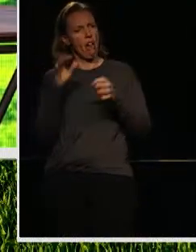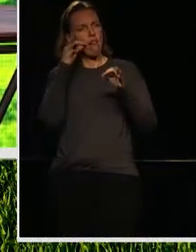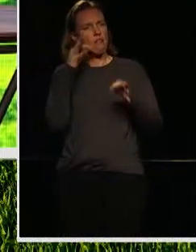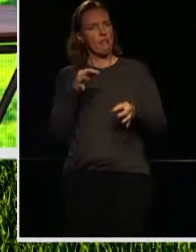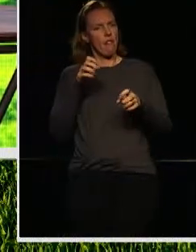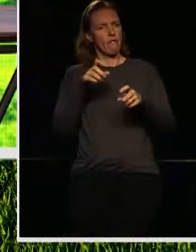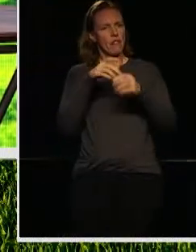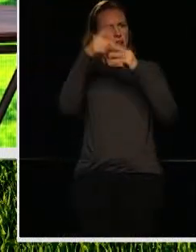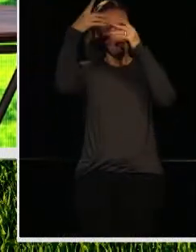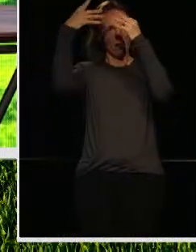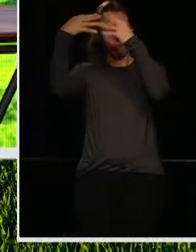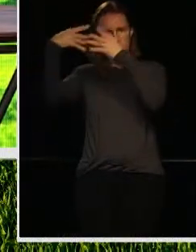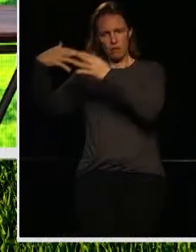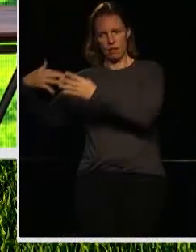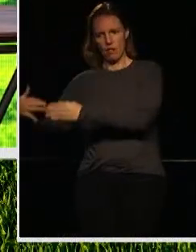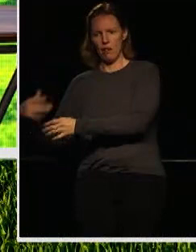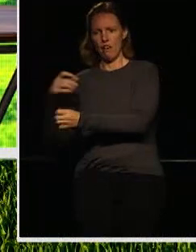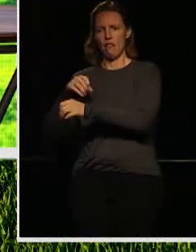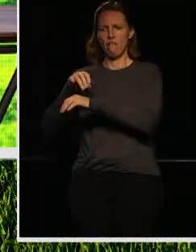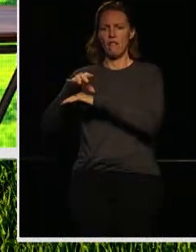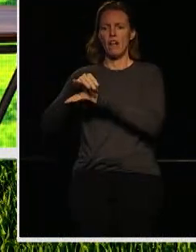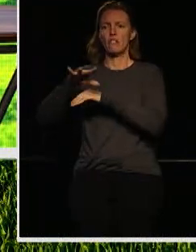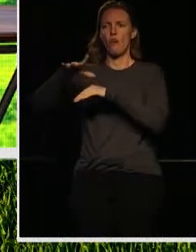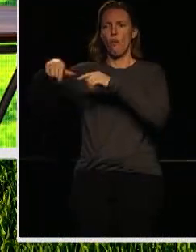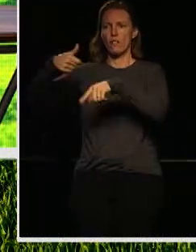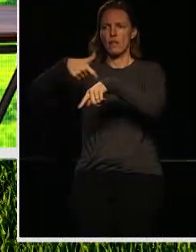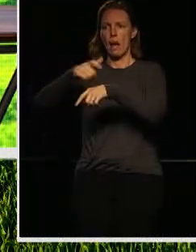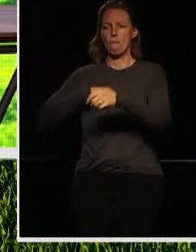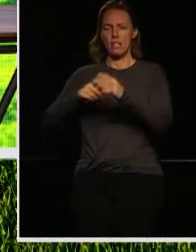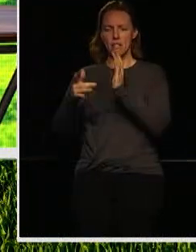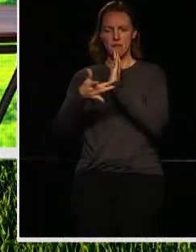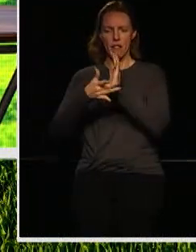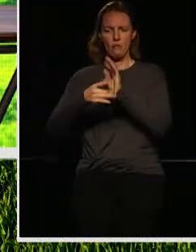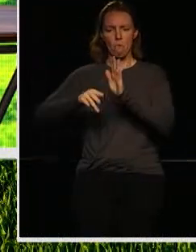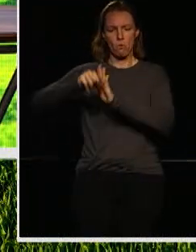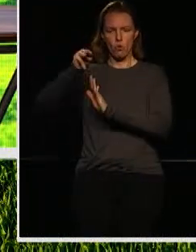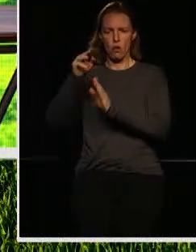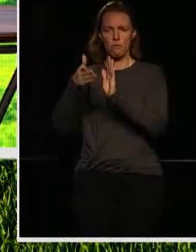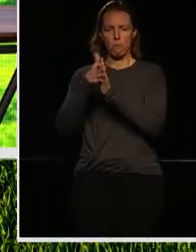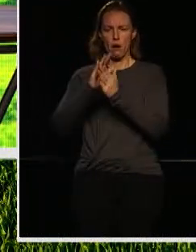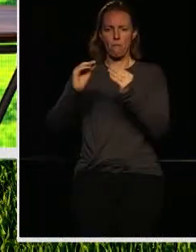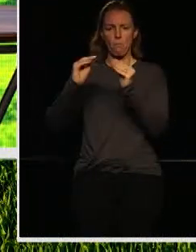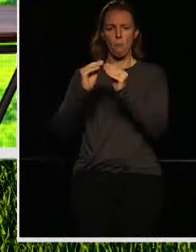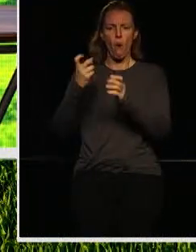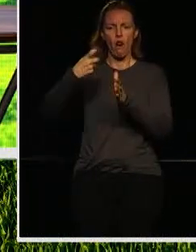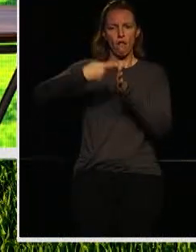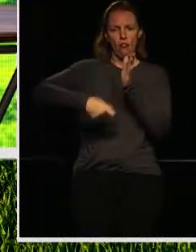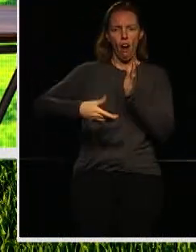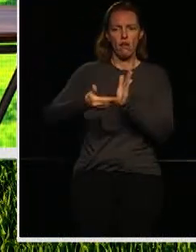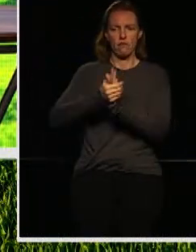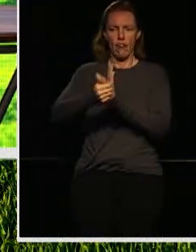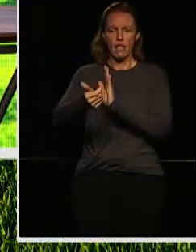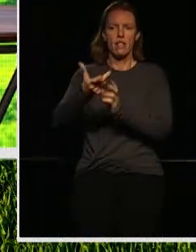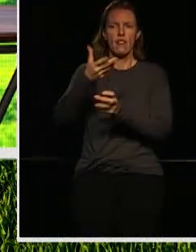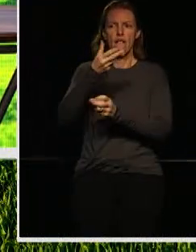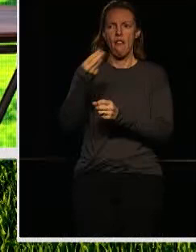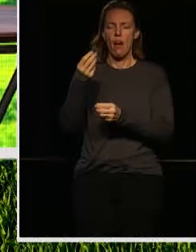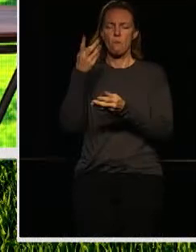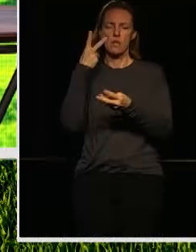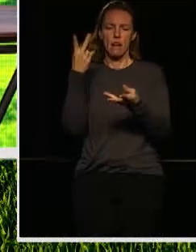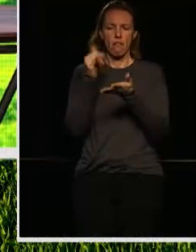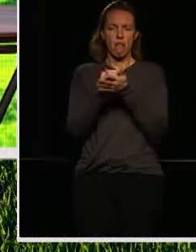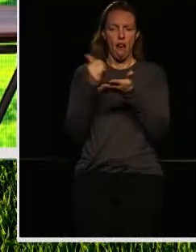a trickle-down effect over time as technology matures and becomes more cost-effective. And we're seeing that already in